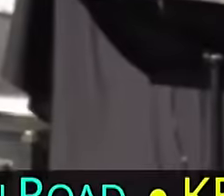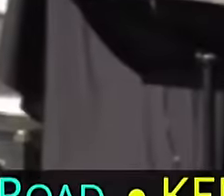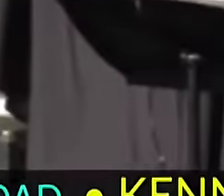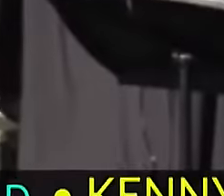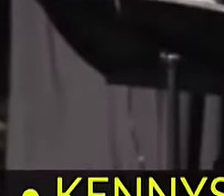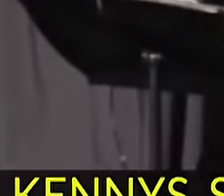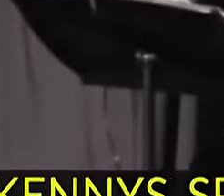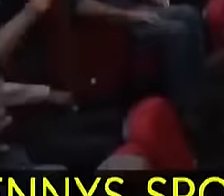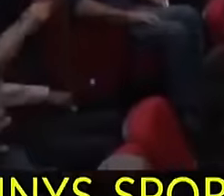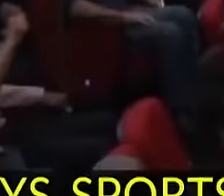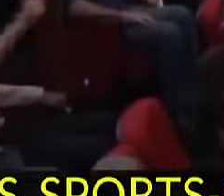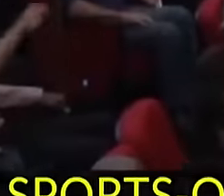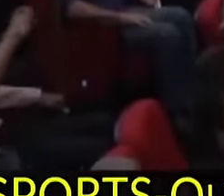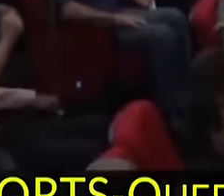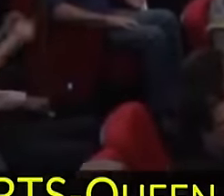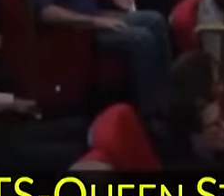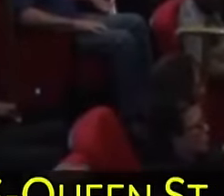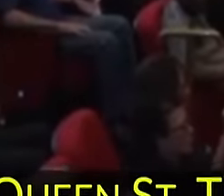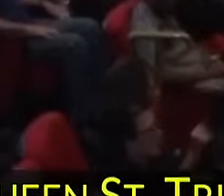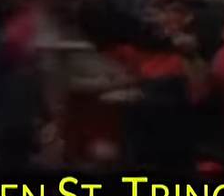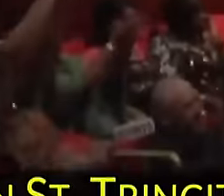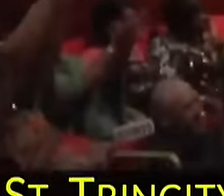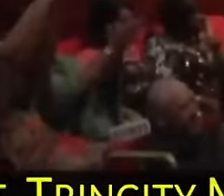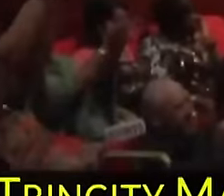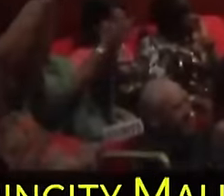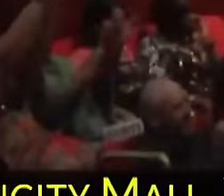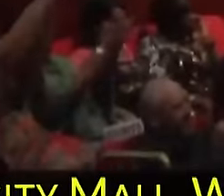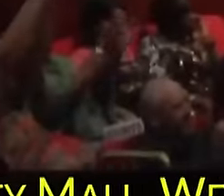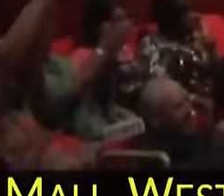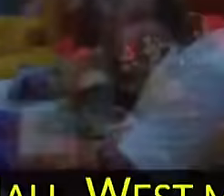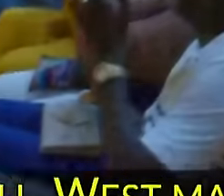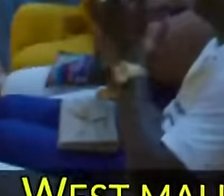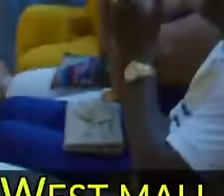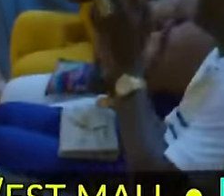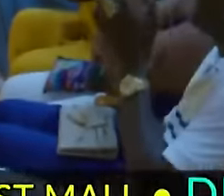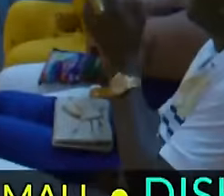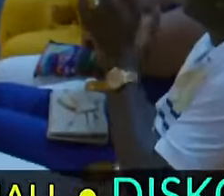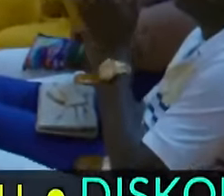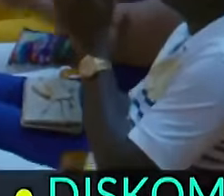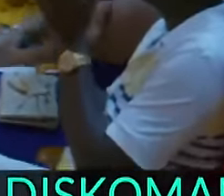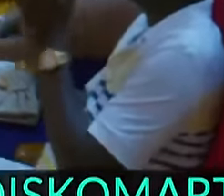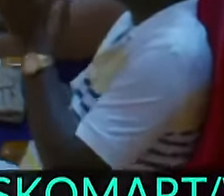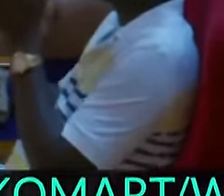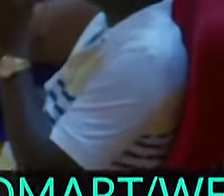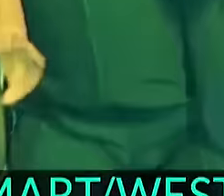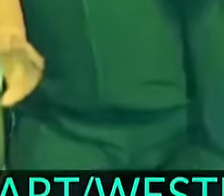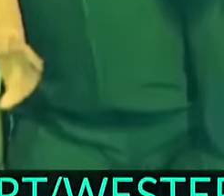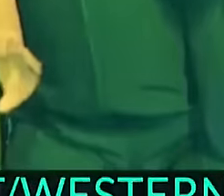Celebrating its 42nd anniversary, come enjoy some of the legendary icons like Nelson,